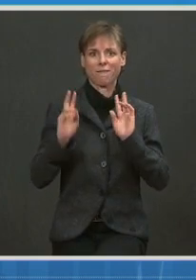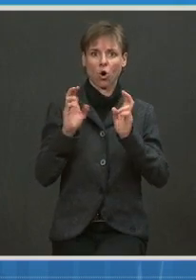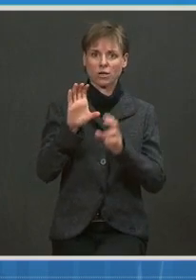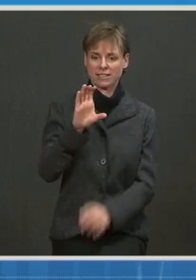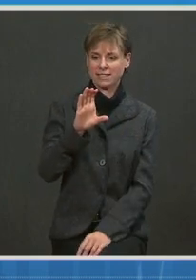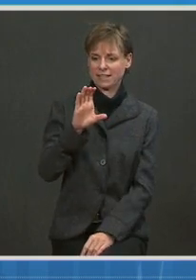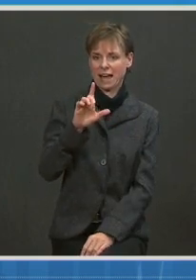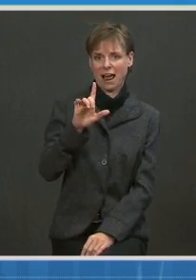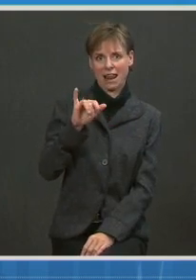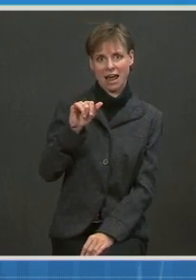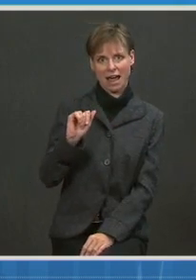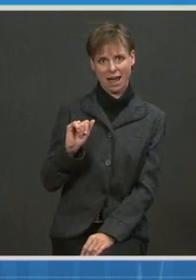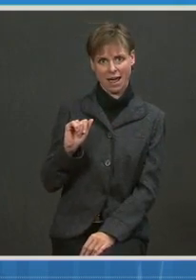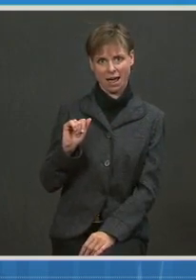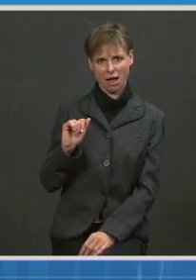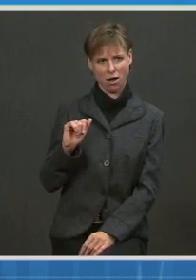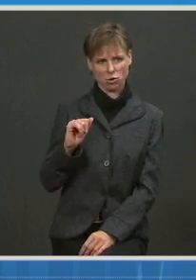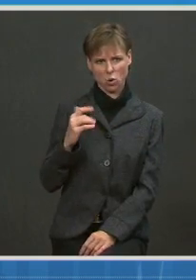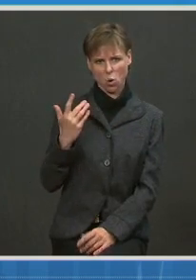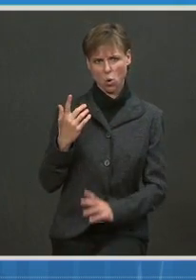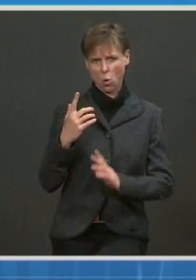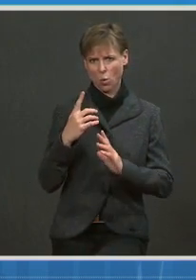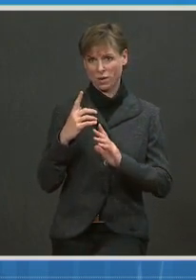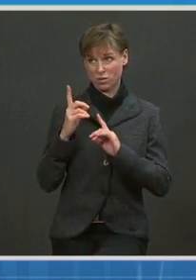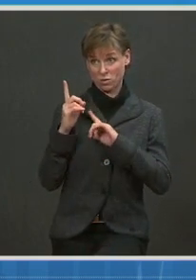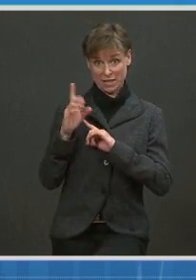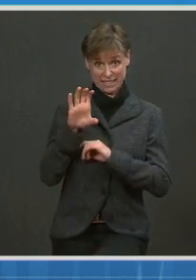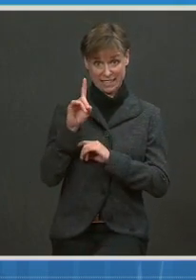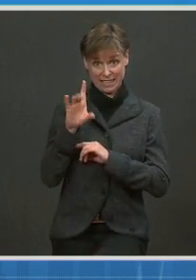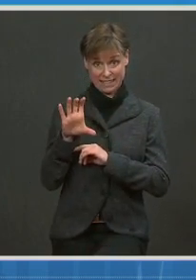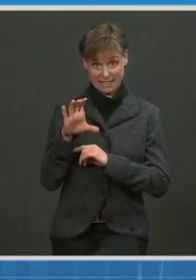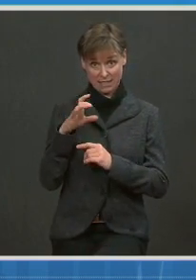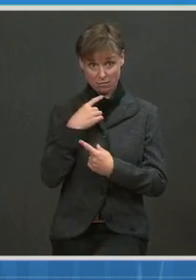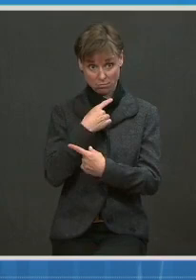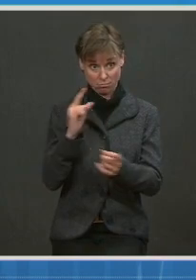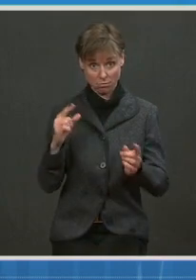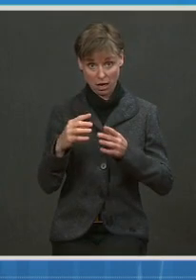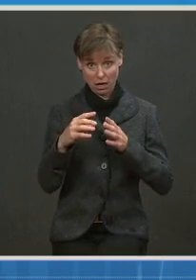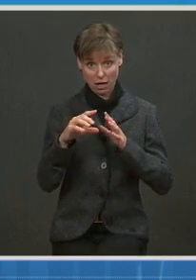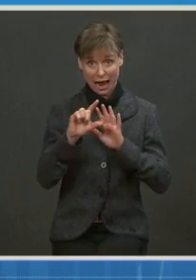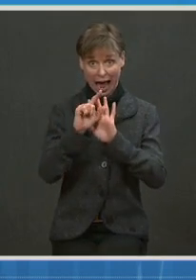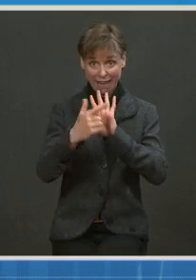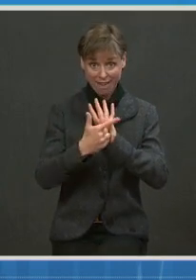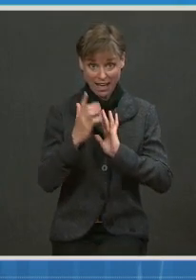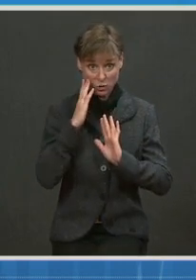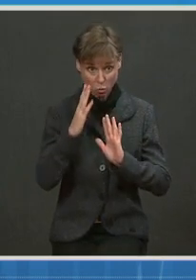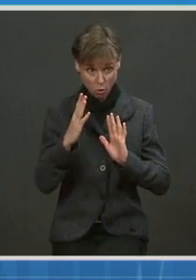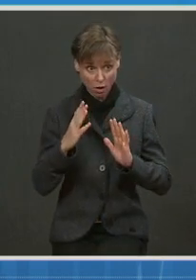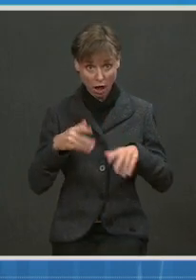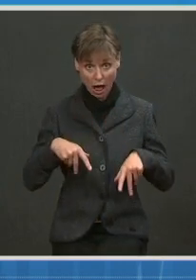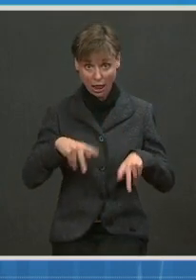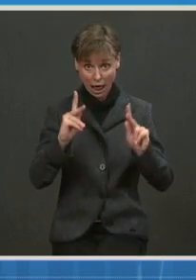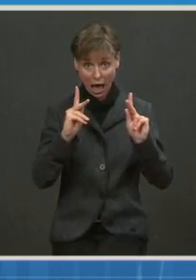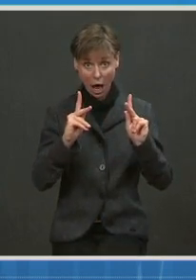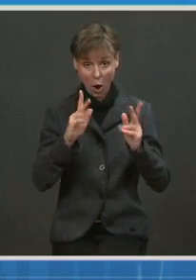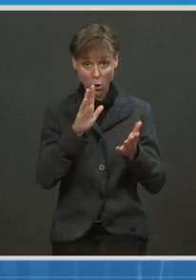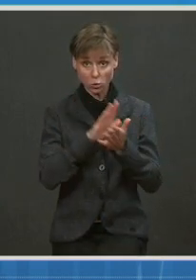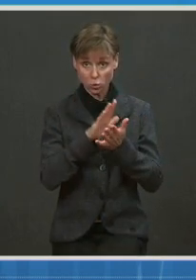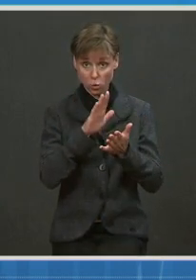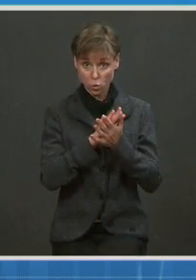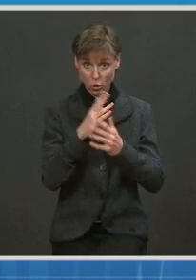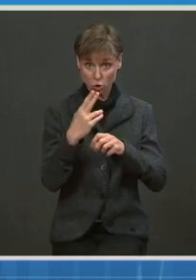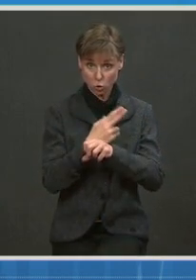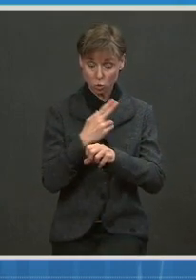rapid test. So does this guidelines that you're putting out today, is that going to open the door for schools to use the rapid test